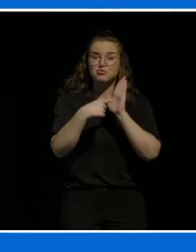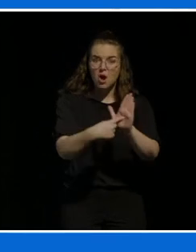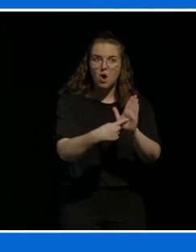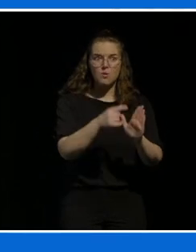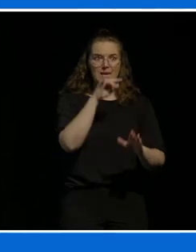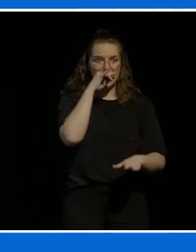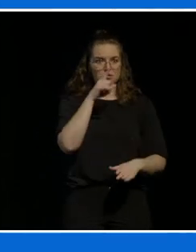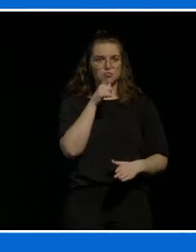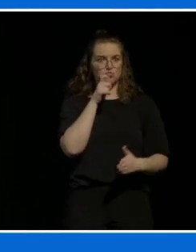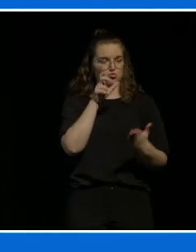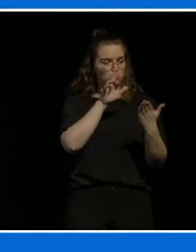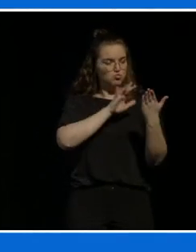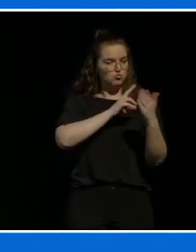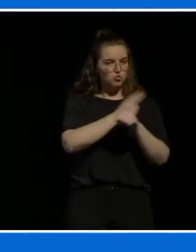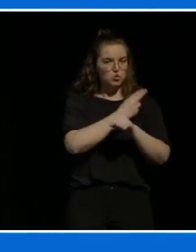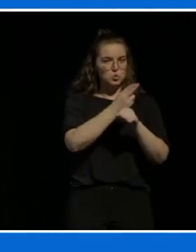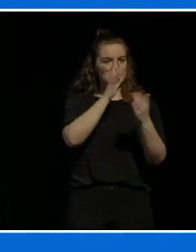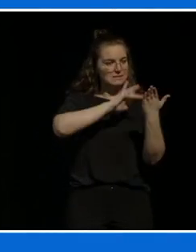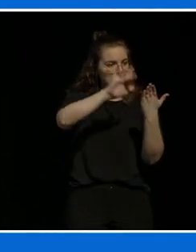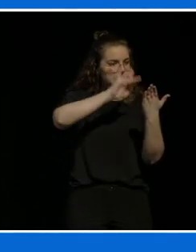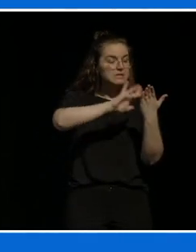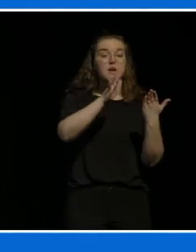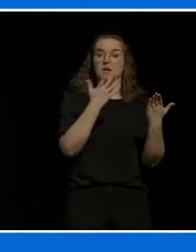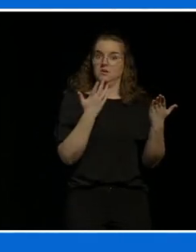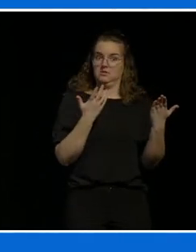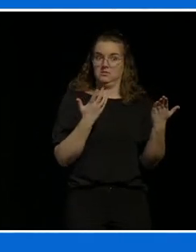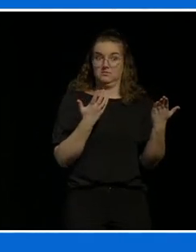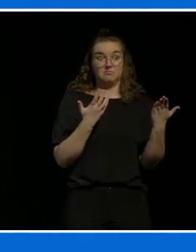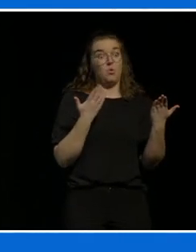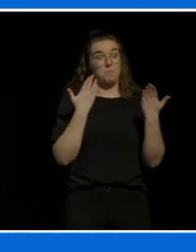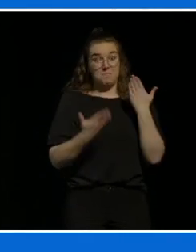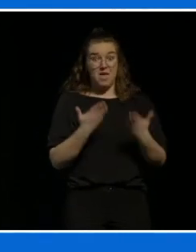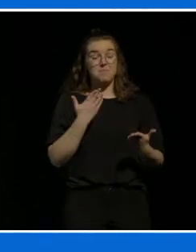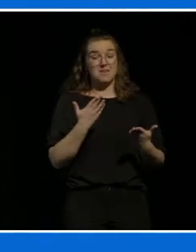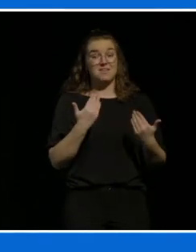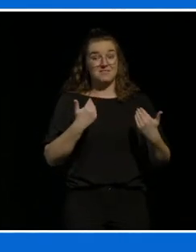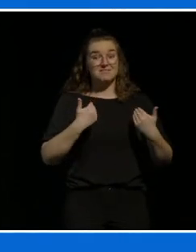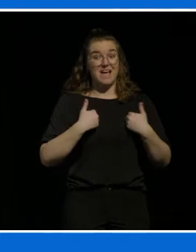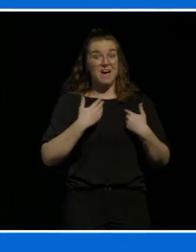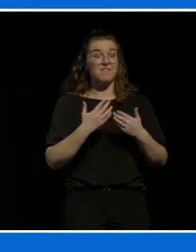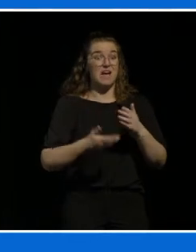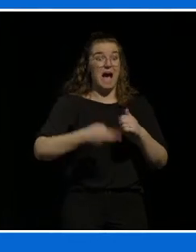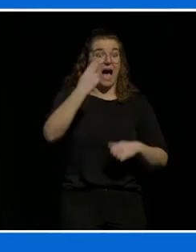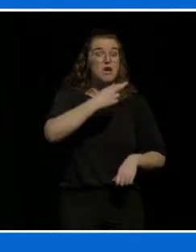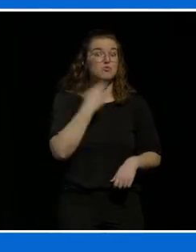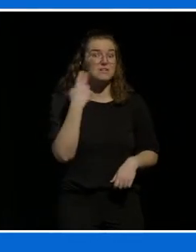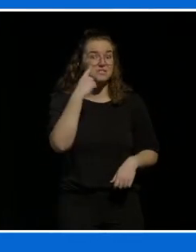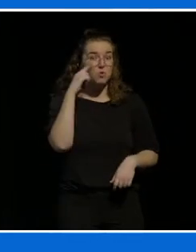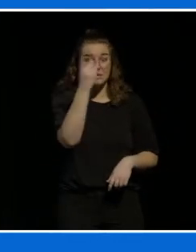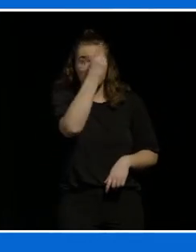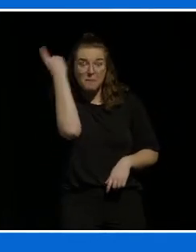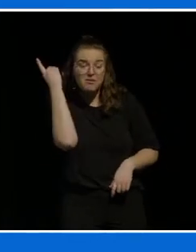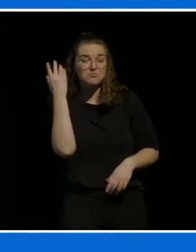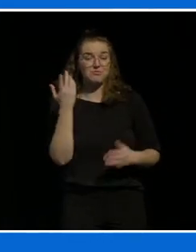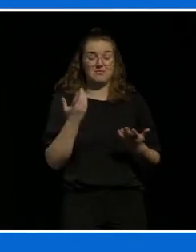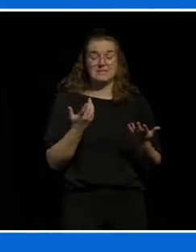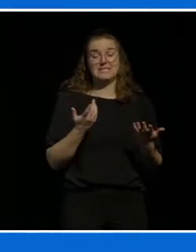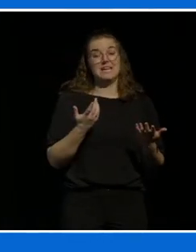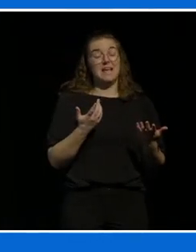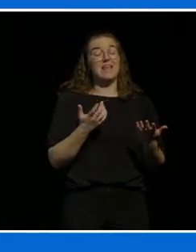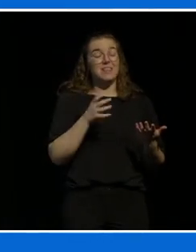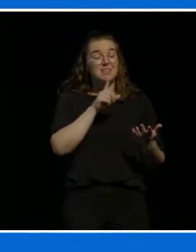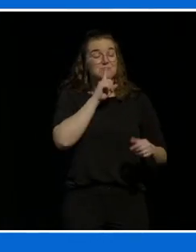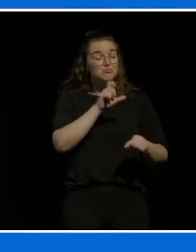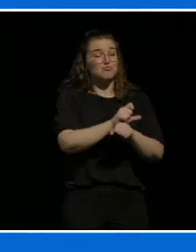might actually be at risk for early onset dementia and Alzheimer's. This is about real cognitive shifts. This is not